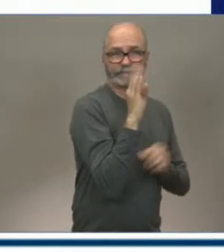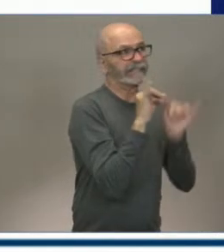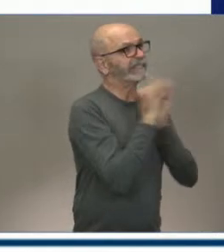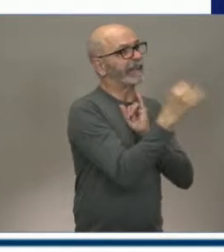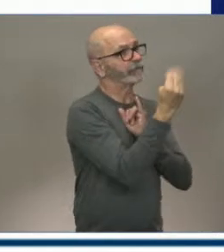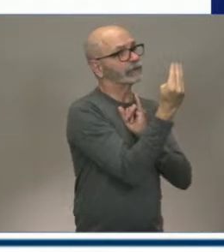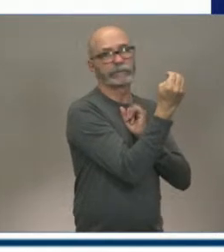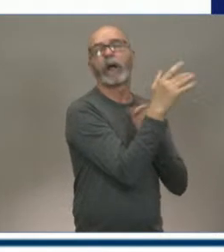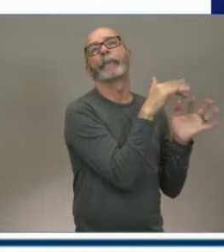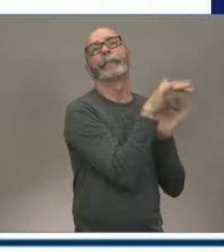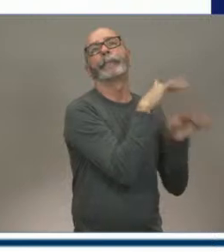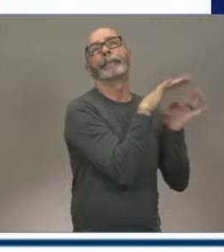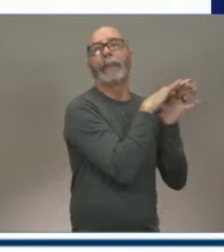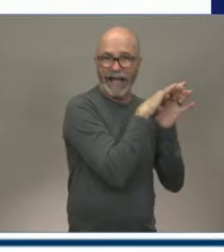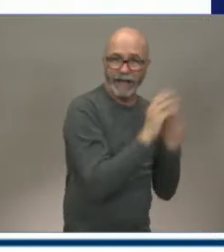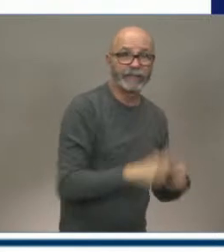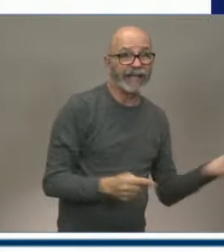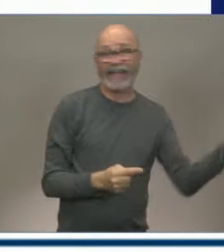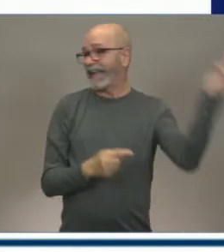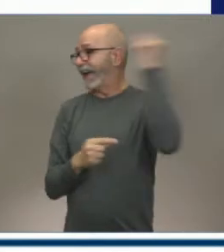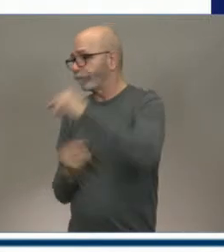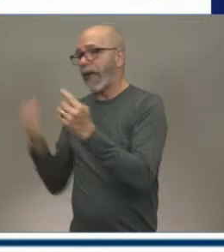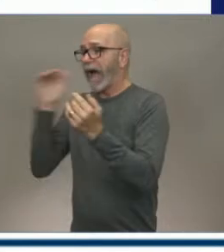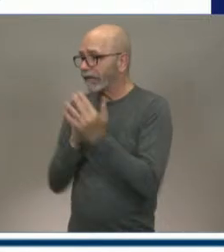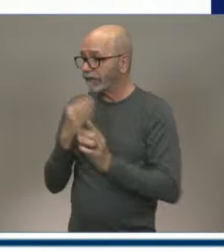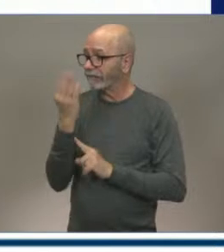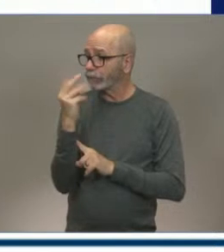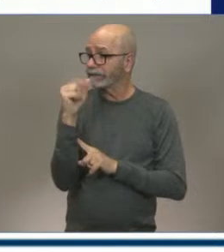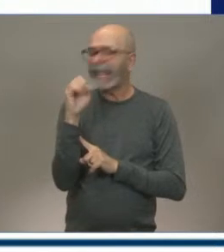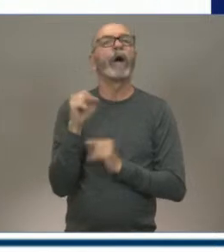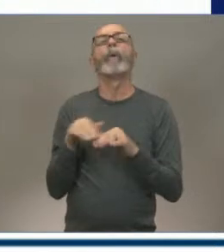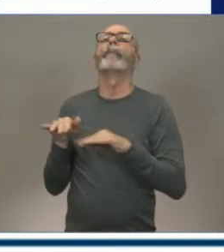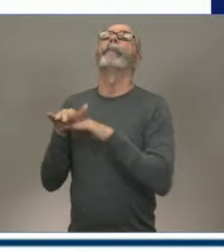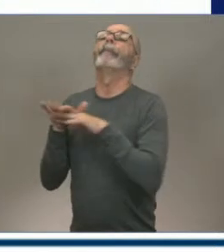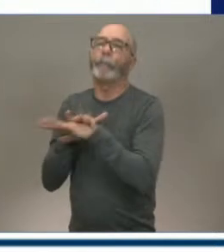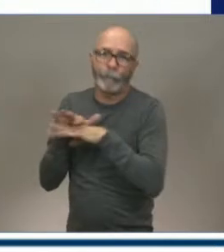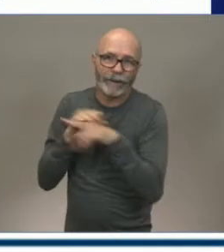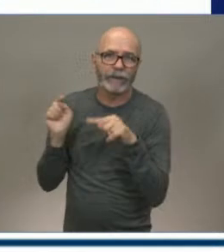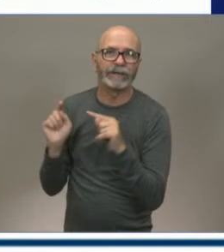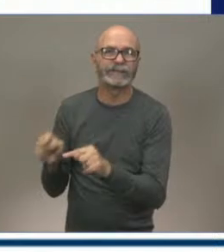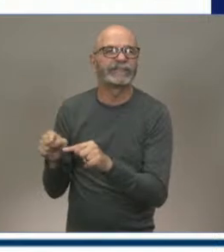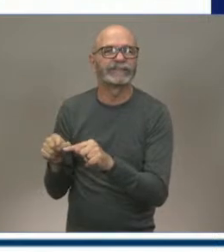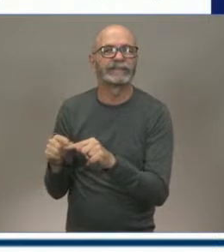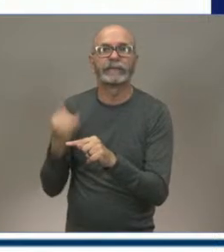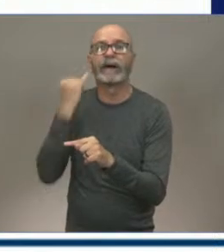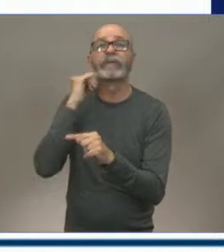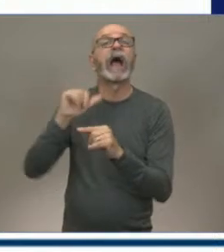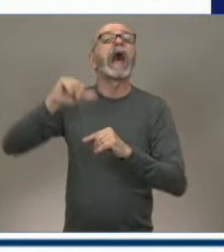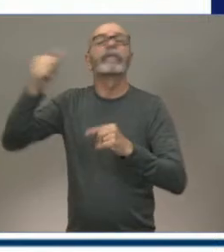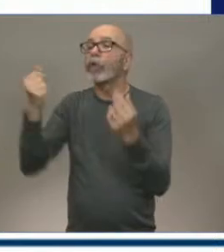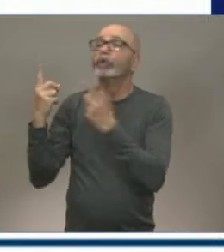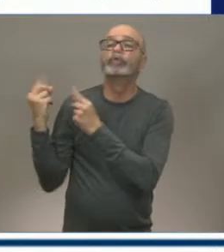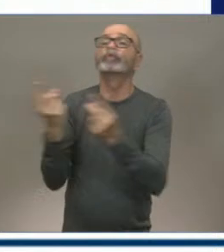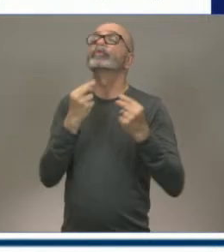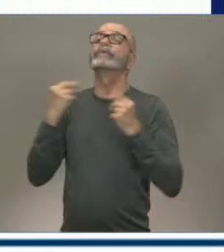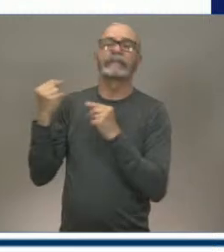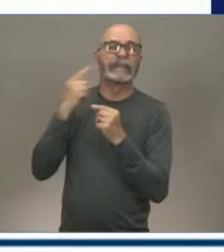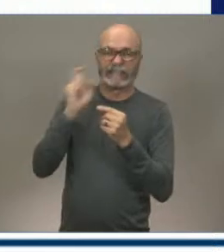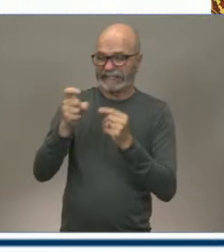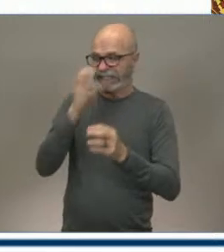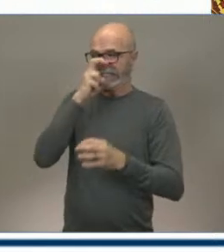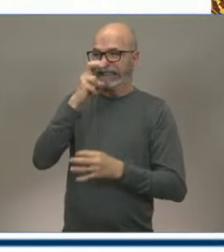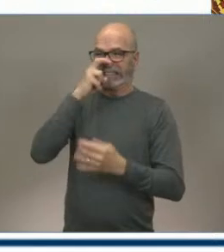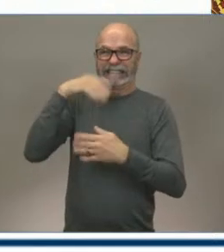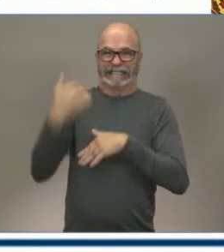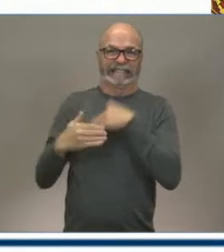we currently have in place will stay in place for at least 2 more weeks. Dr. Strang will give you more details. Over to you, Dr. Strang. Thank